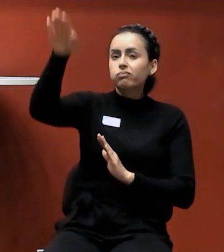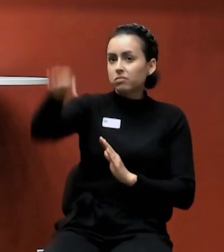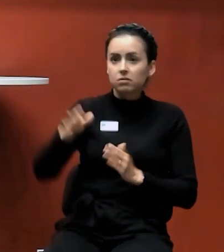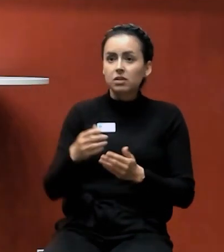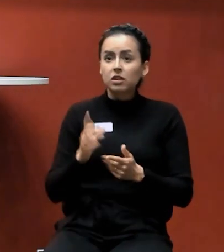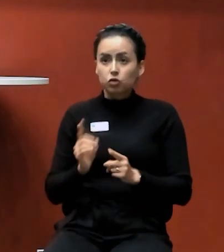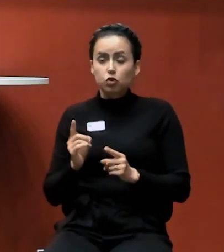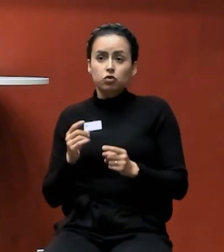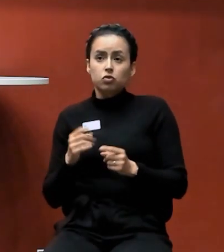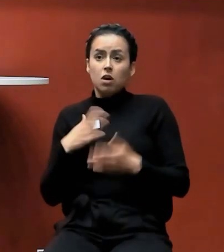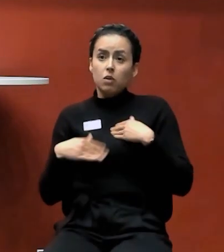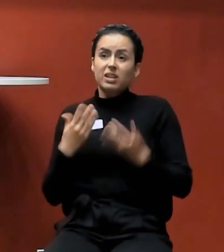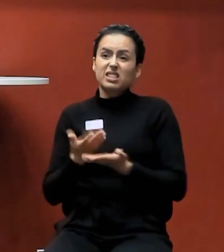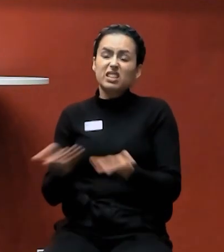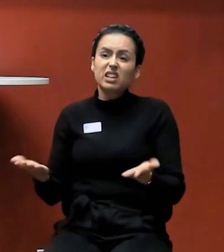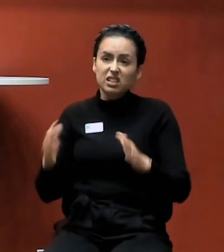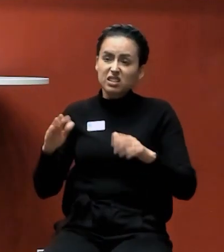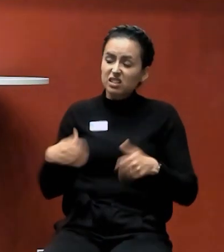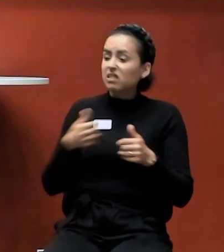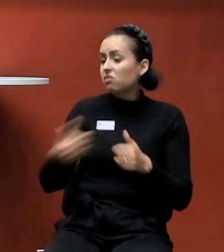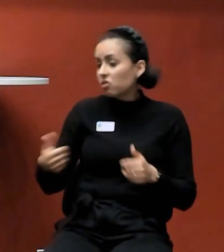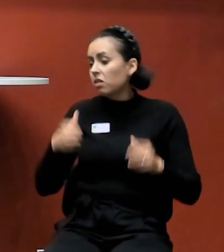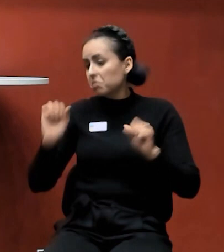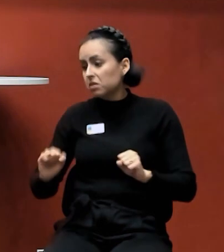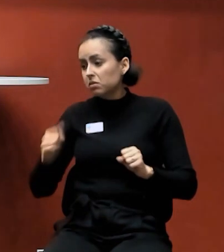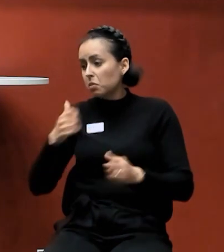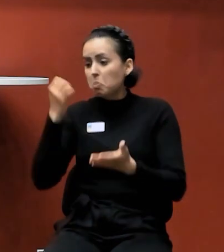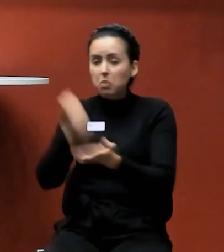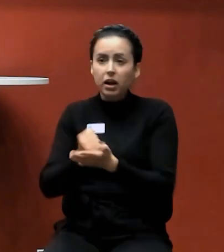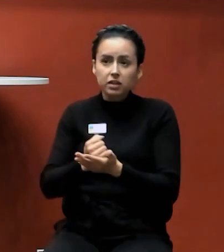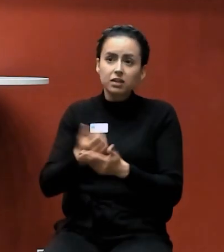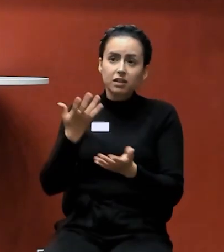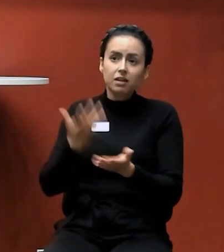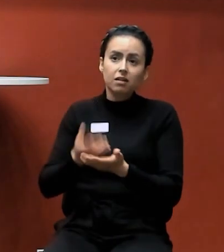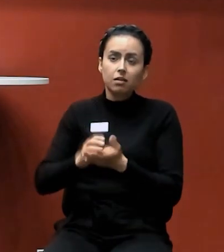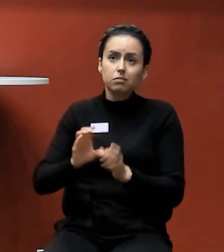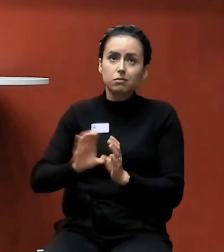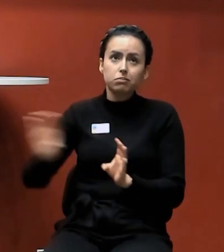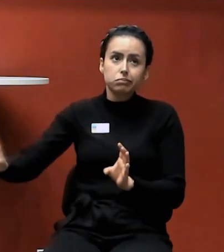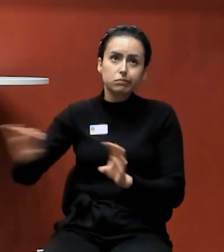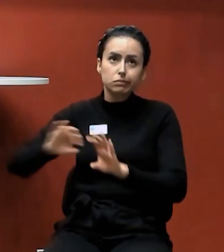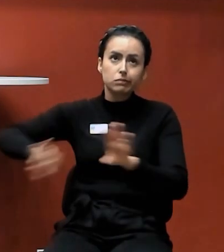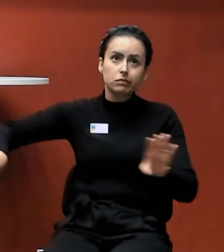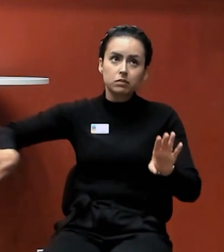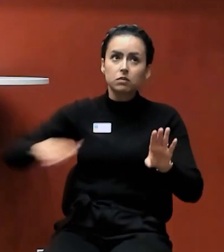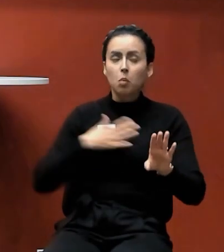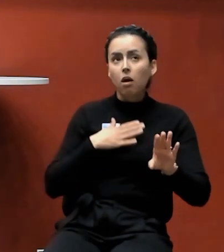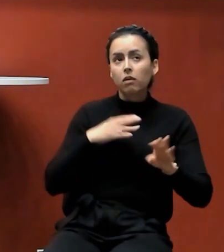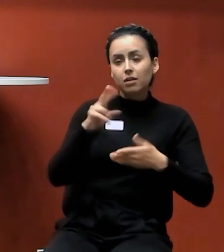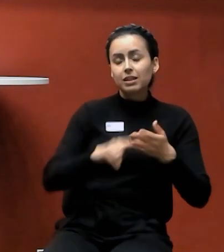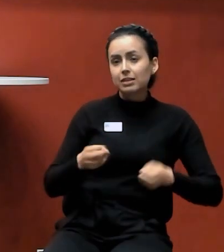it has to be so that sometimes I just do it and I separate the money from my, like, artistic